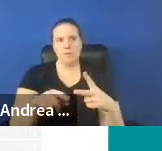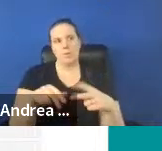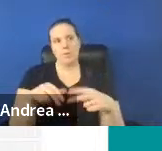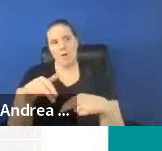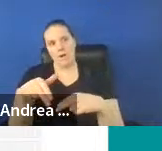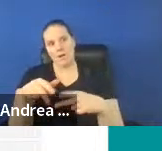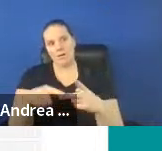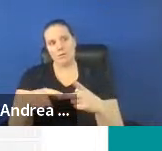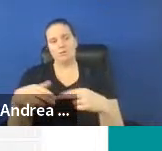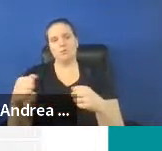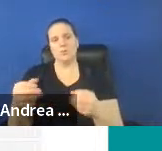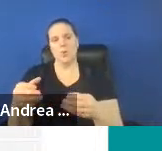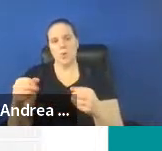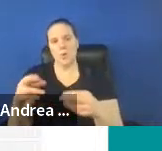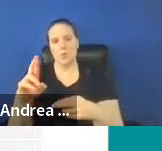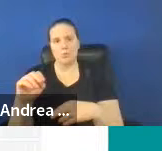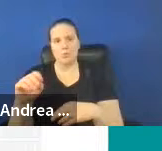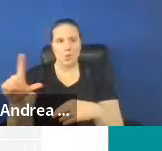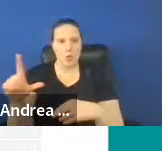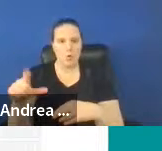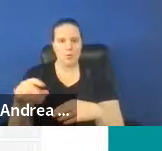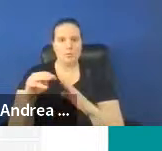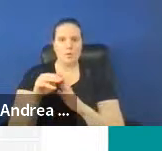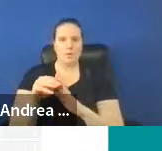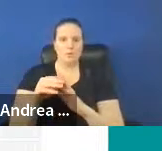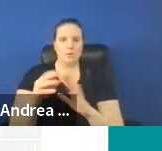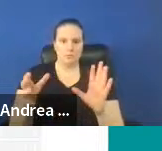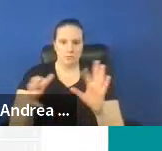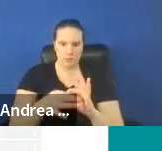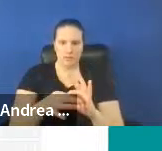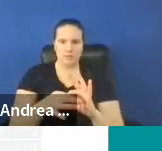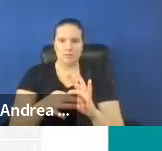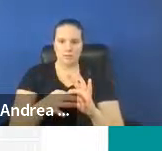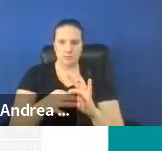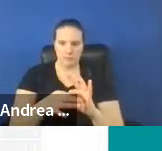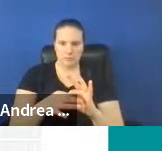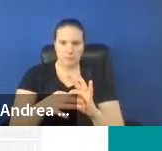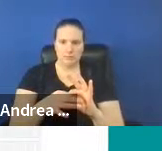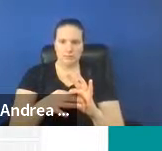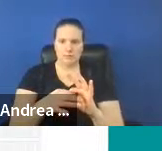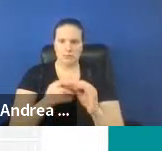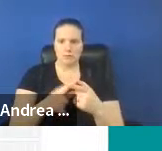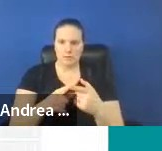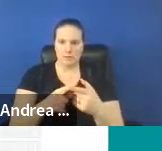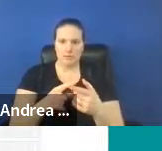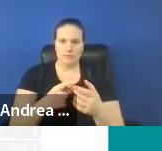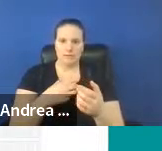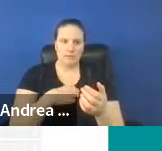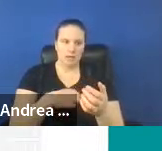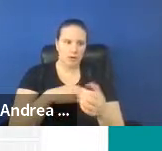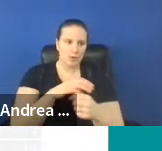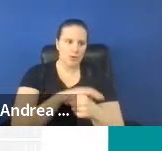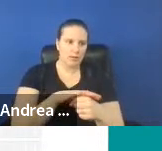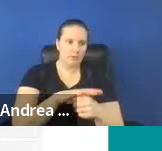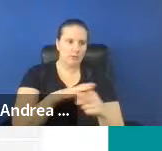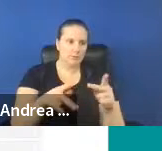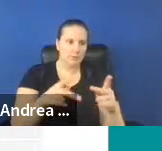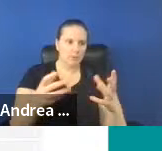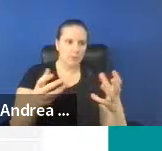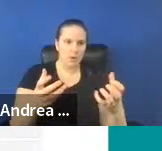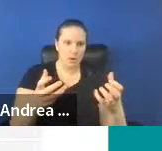rolling mode to connect to desired locations where people want to go.